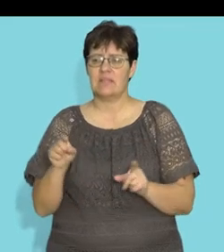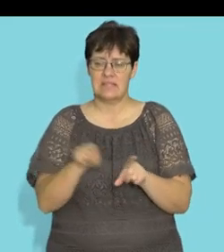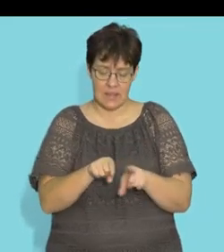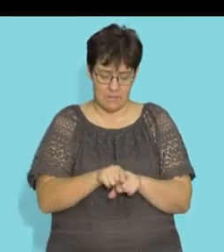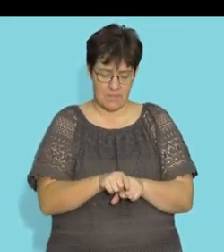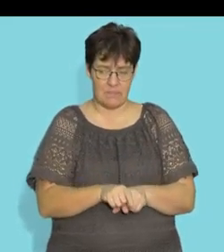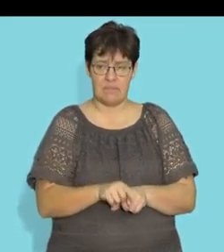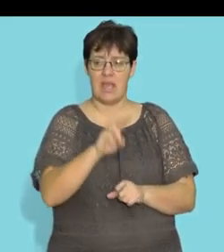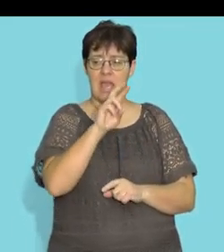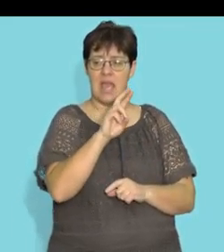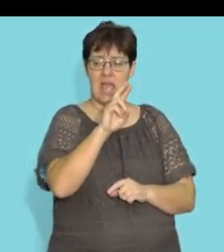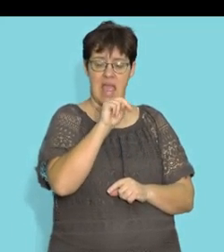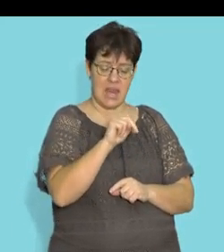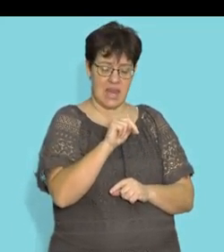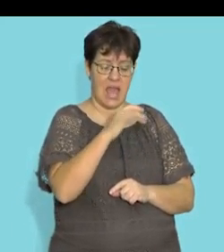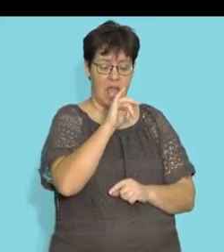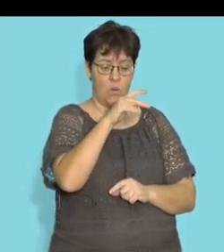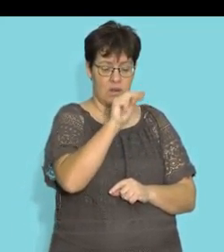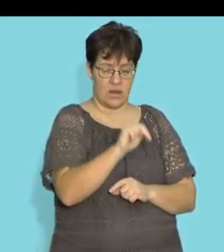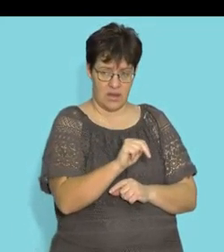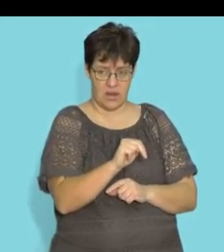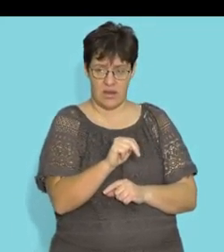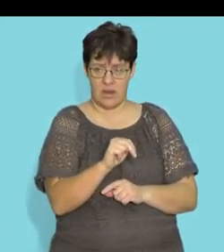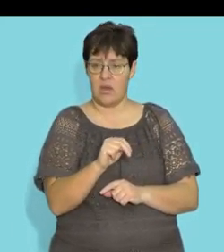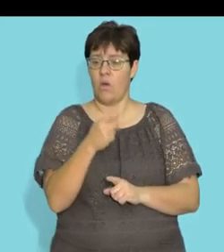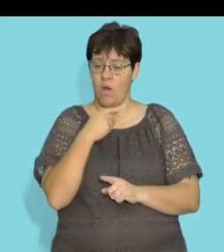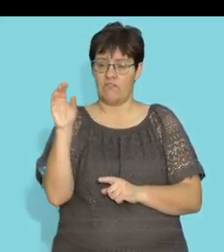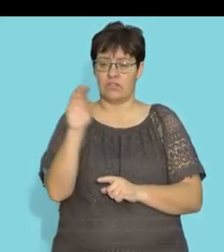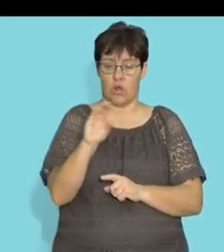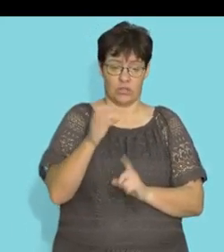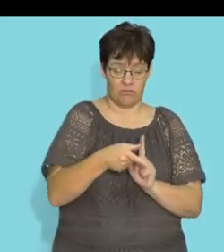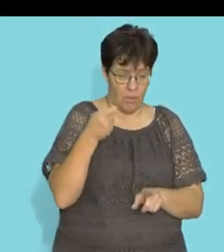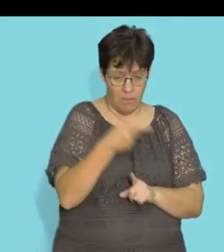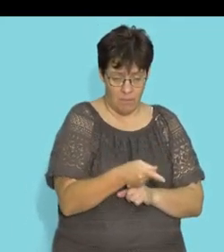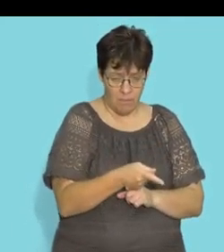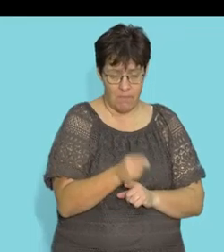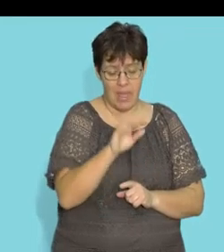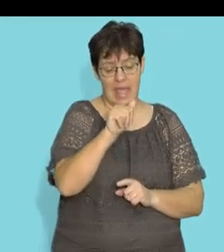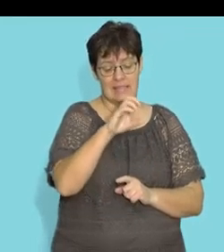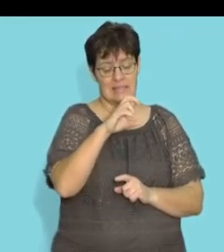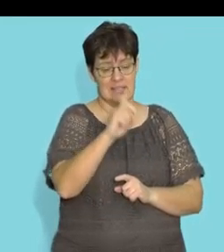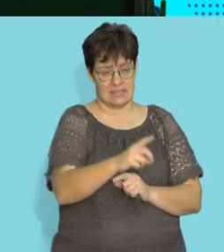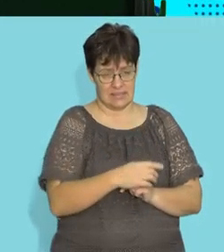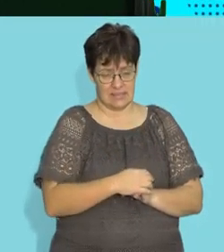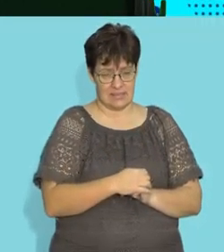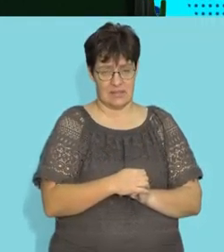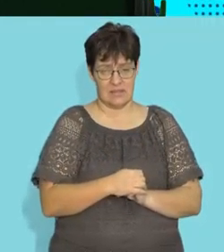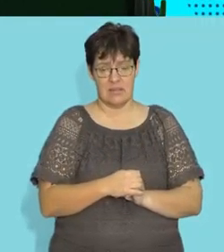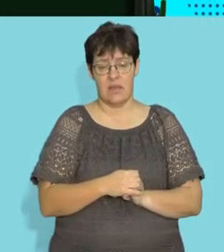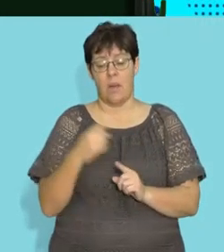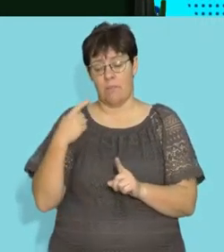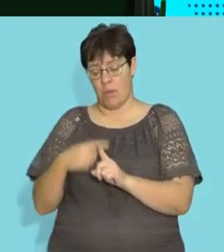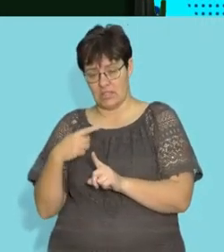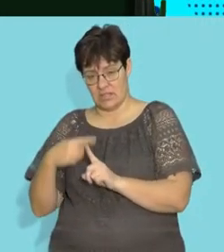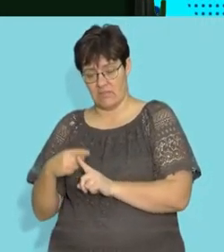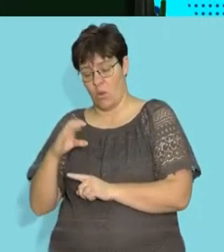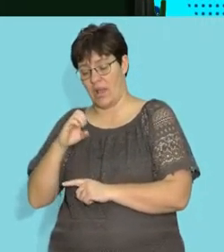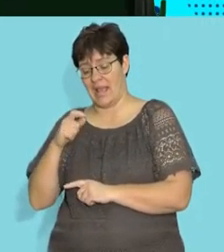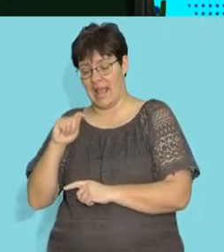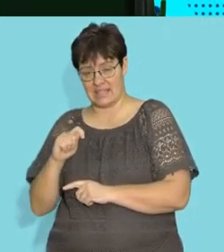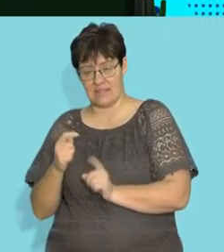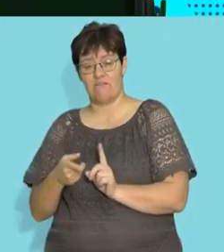When we look at sodium carbonate, firstly, I always say if that is the child, who's the mom and the dad